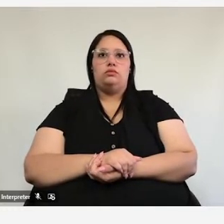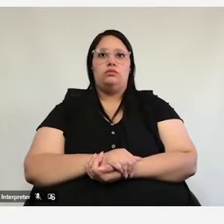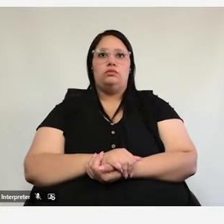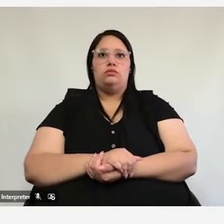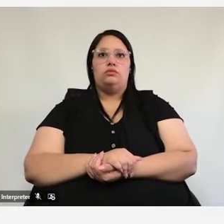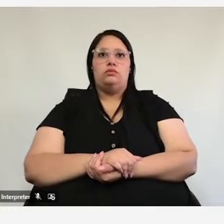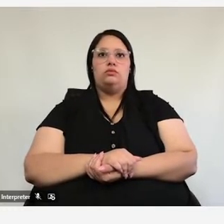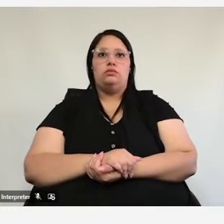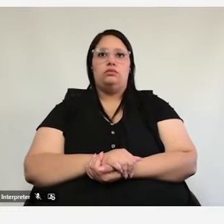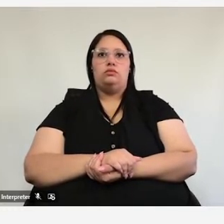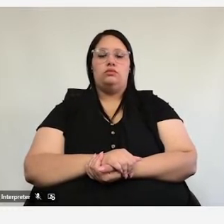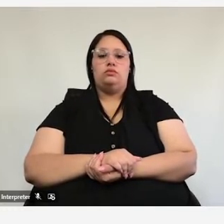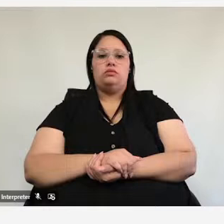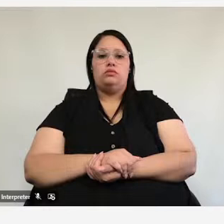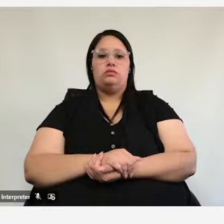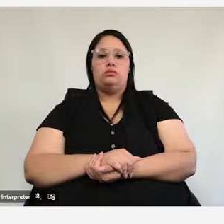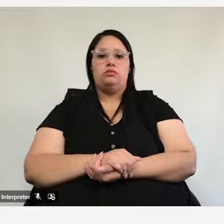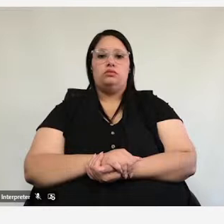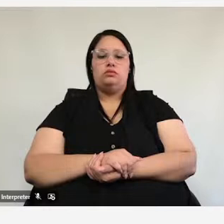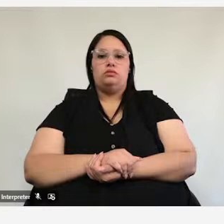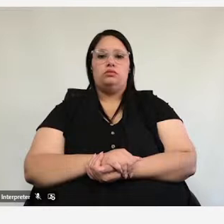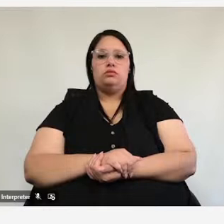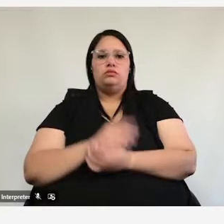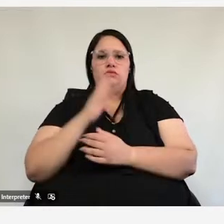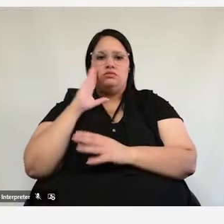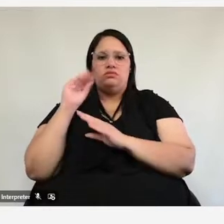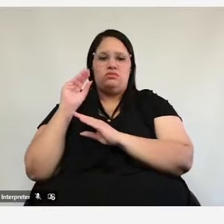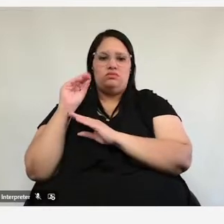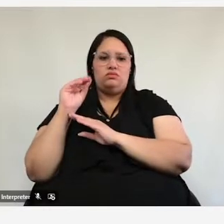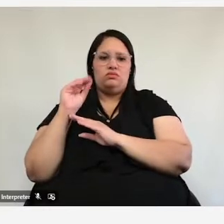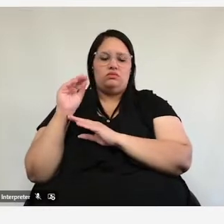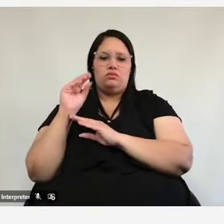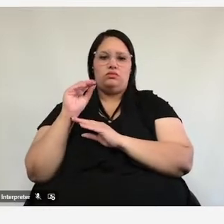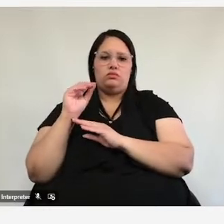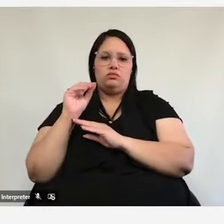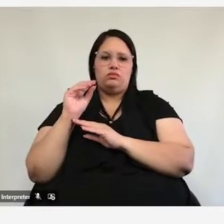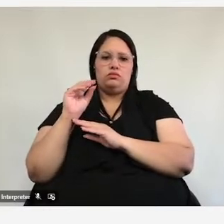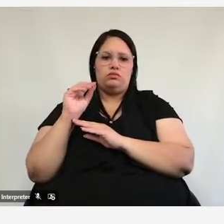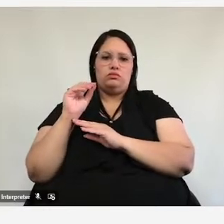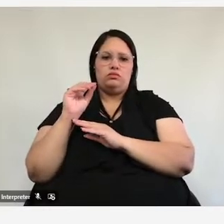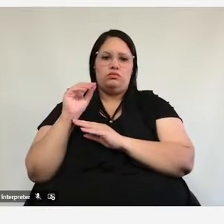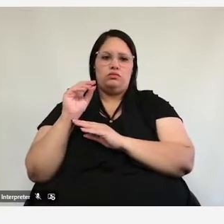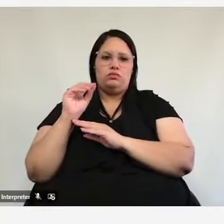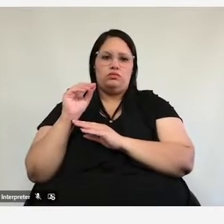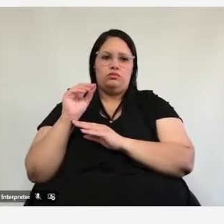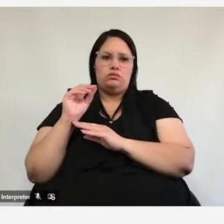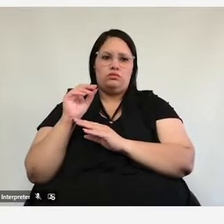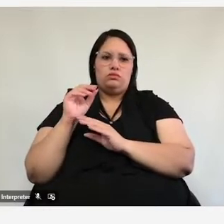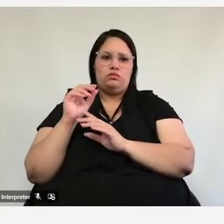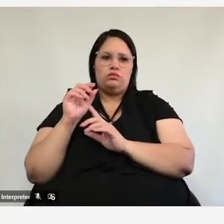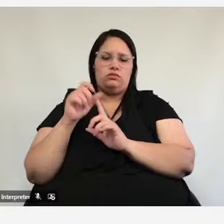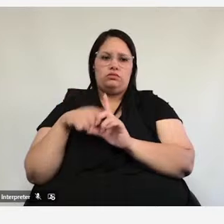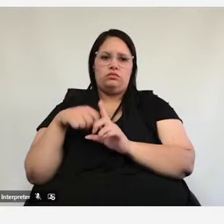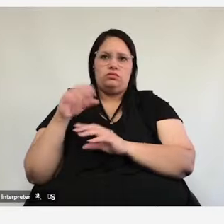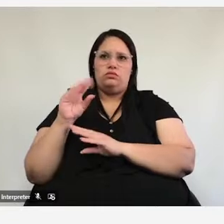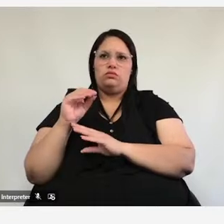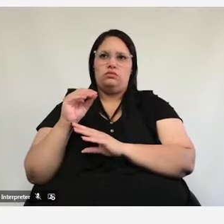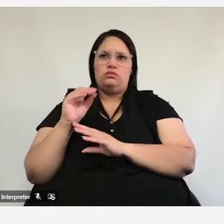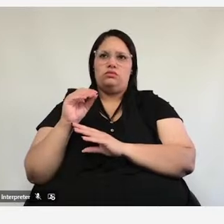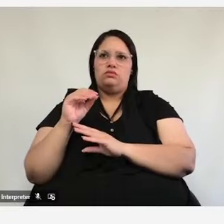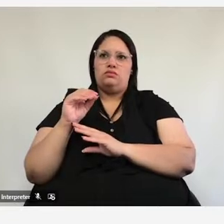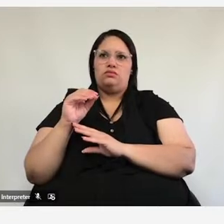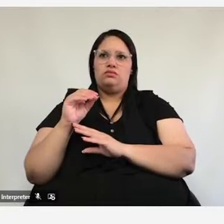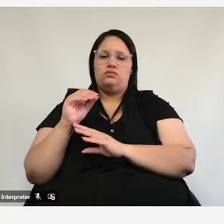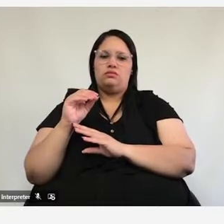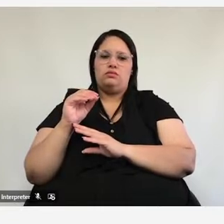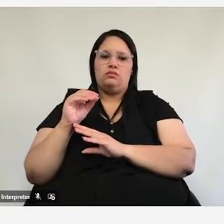Gondwana sê dis oneties van hulle om verder in die mis te bly. Want jy kan nie teen dit stem en dan